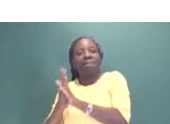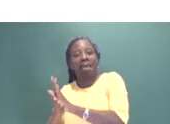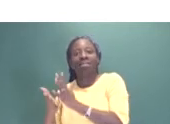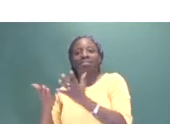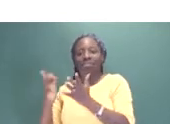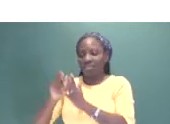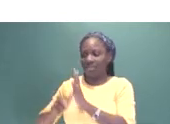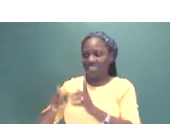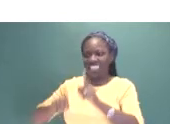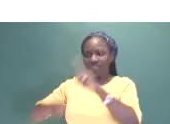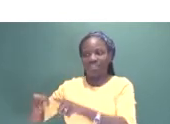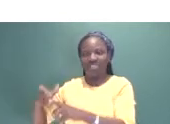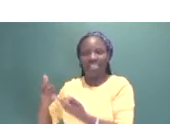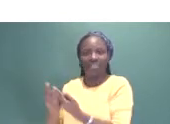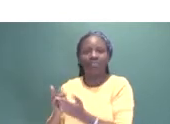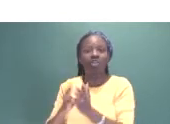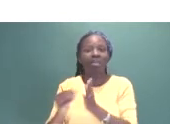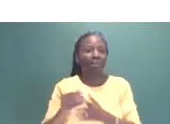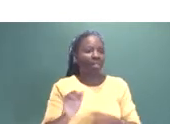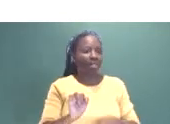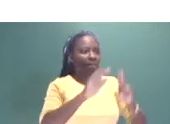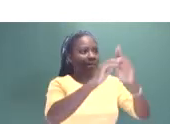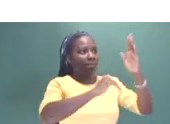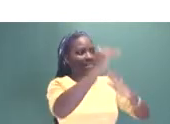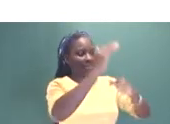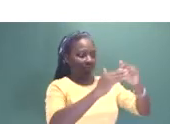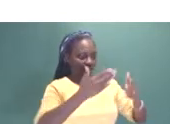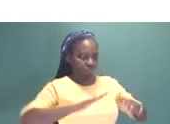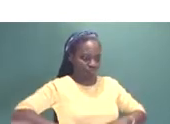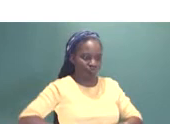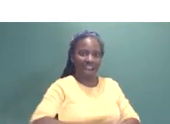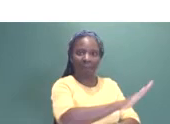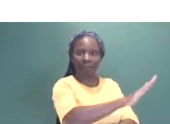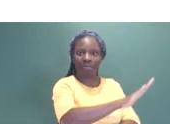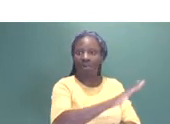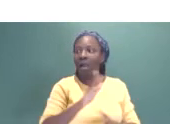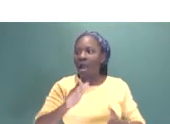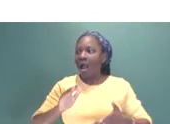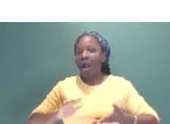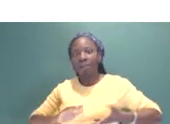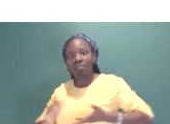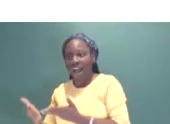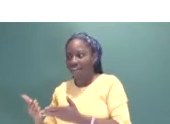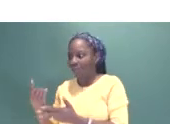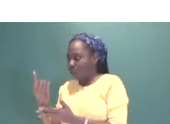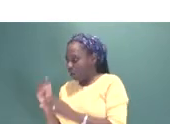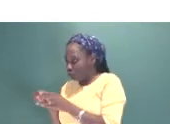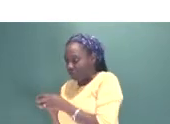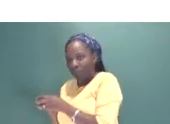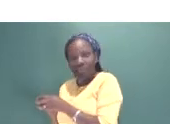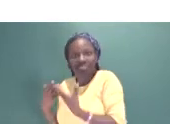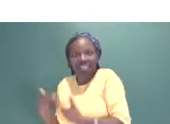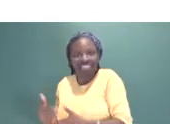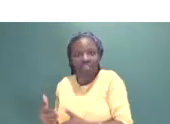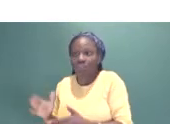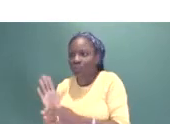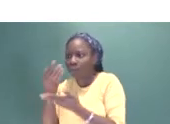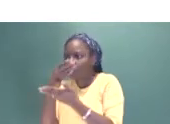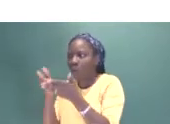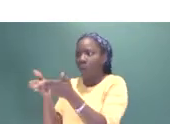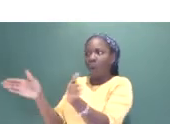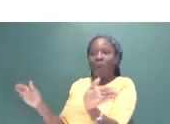a ramp to a public building is only catering to one set of people's needs. It's not providing for everyone that might need some